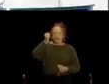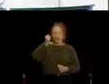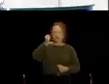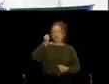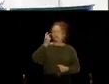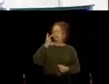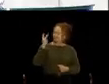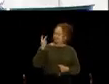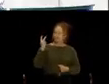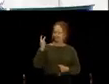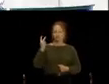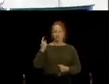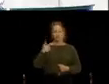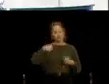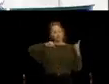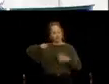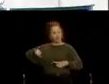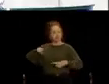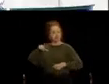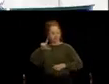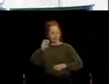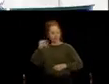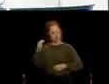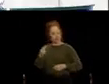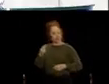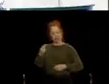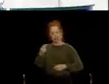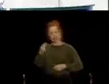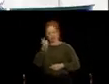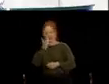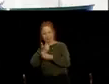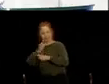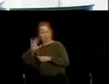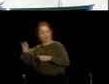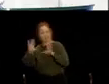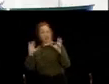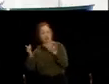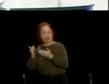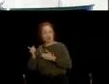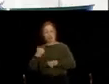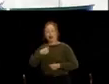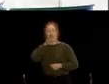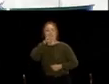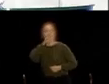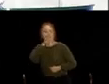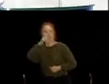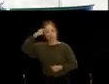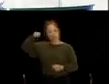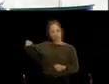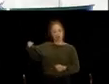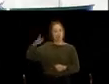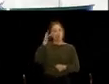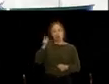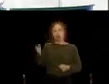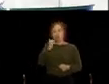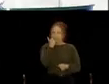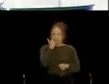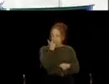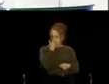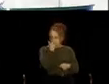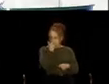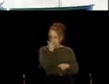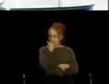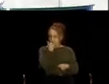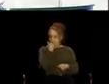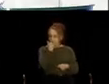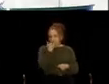walk into Leah's classroom at school and speak for her because she was a very shy kid. And she